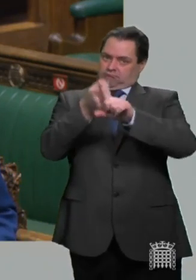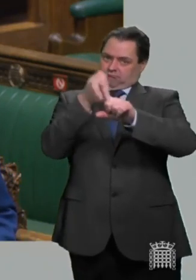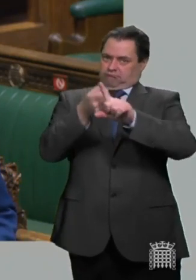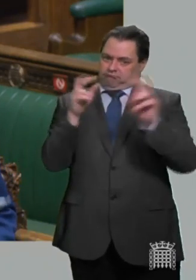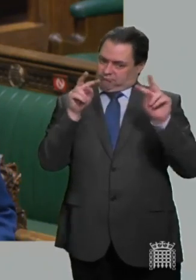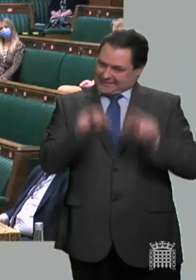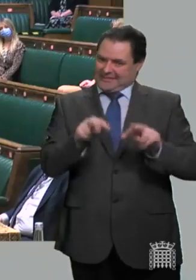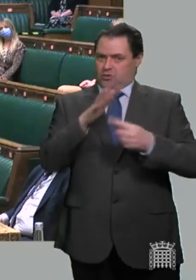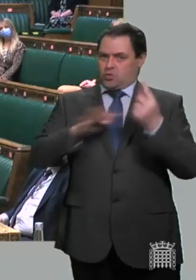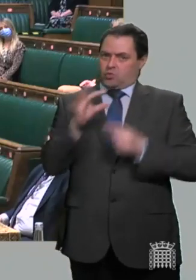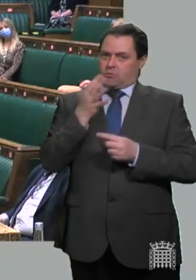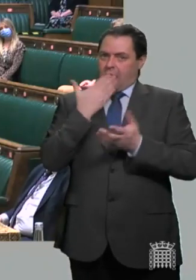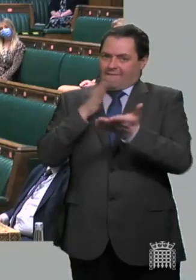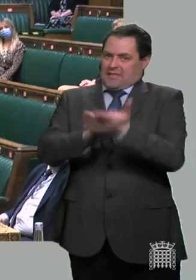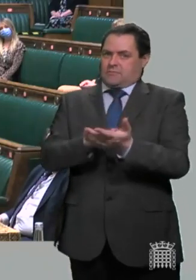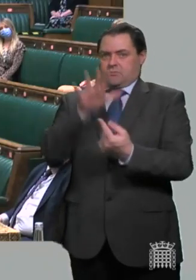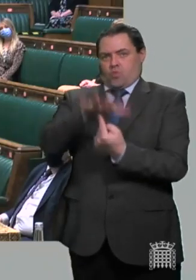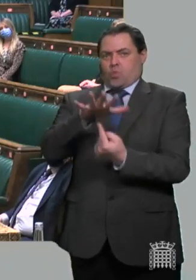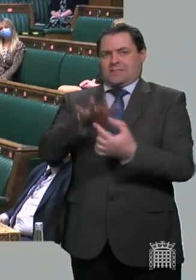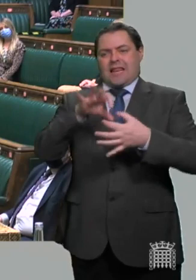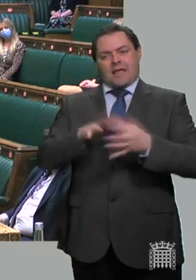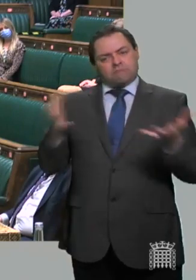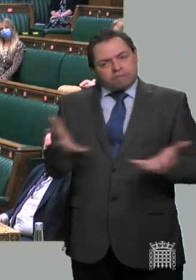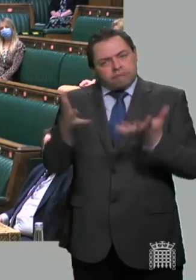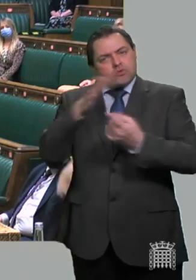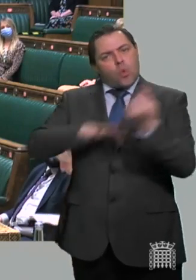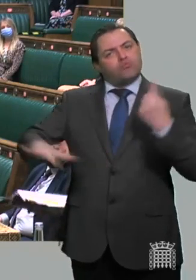benefit of social investment, social enterprise and the social economy in general?